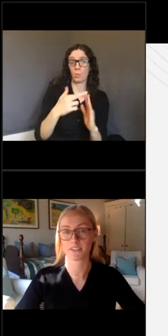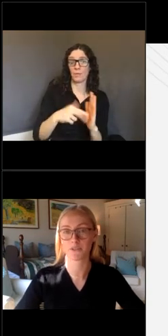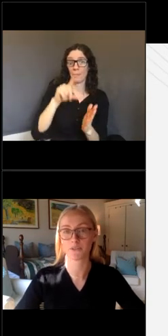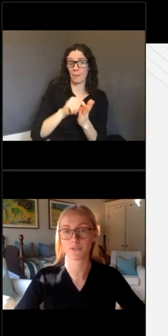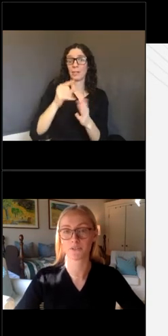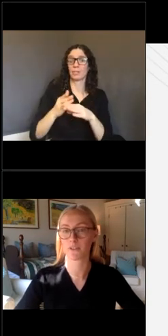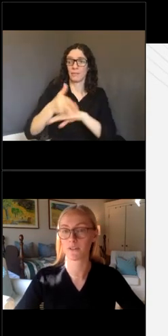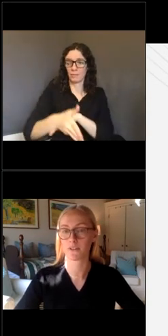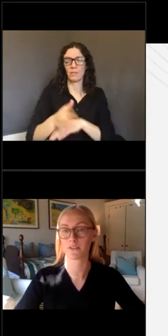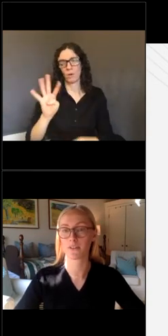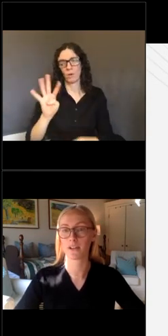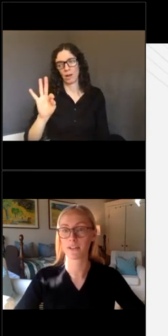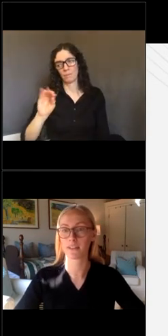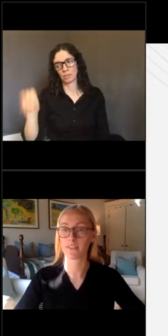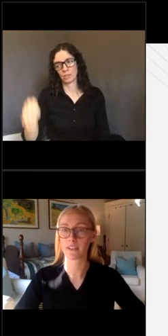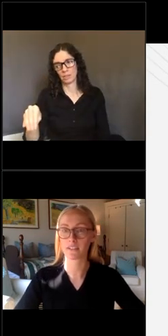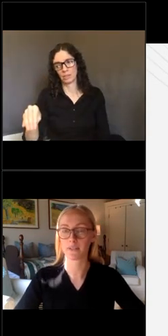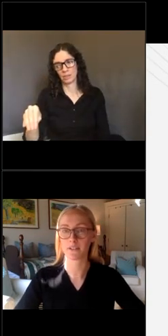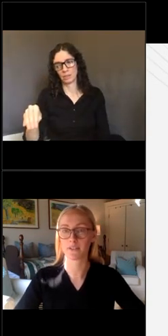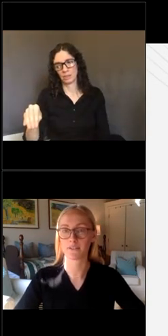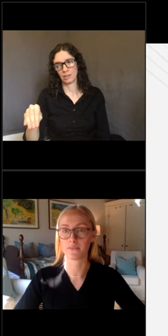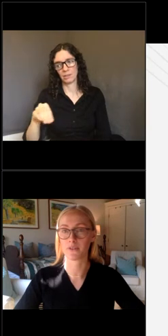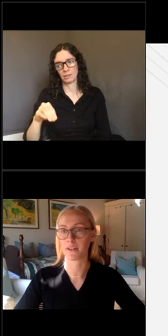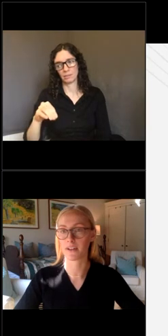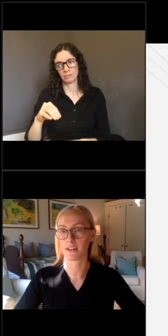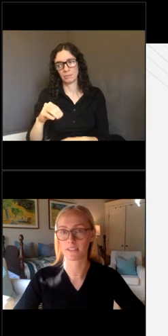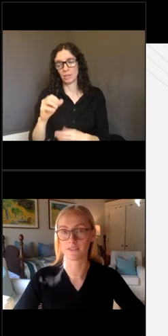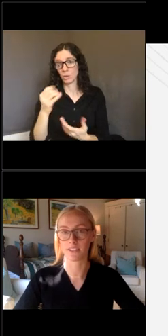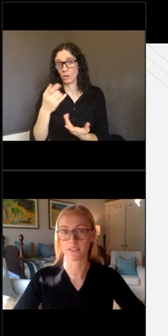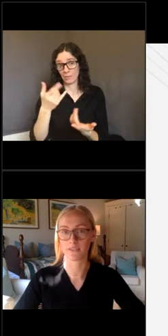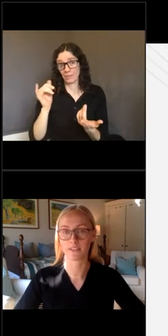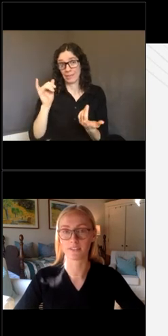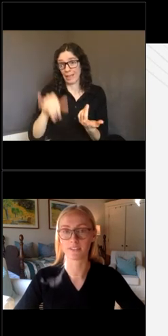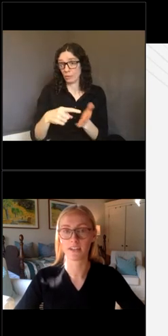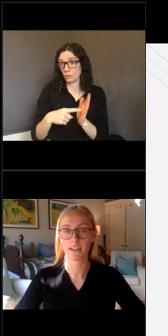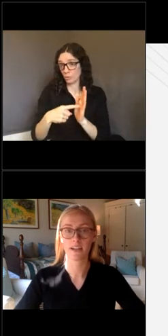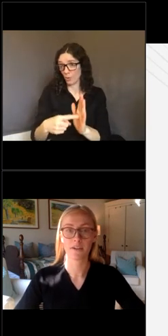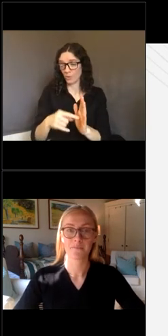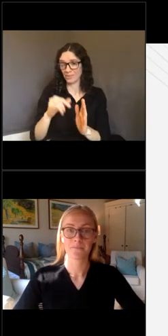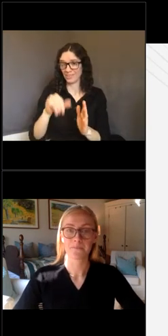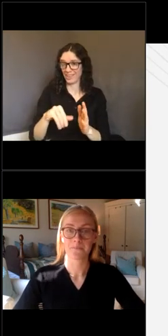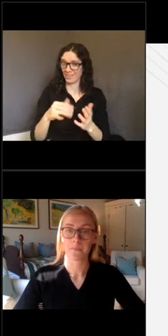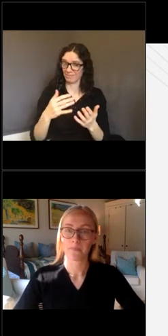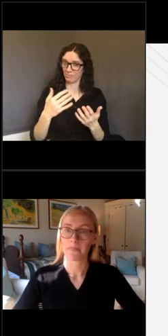this is a large case to use to further the advancement of the marine connectivity field.